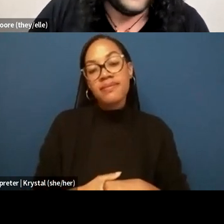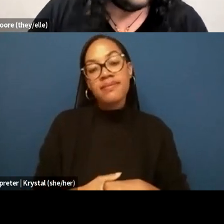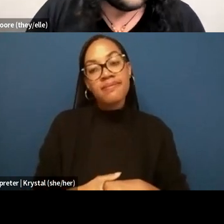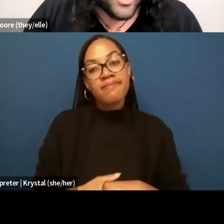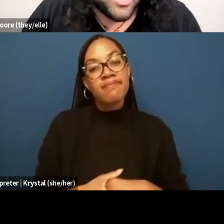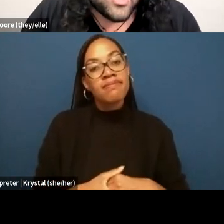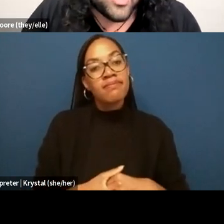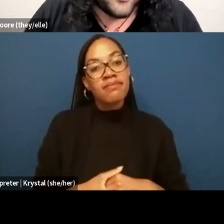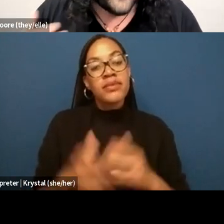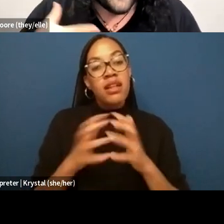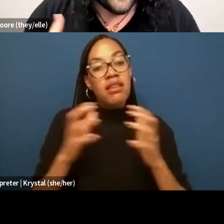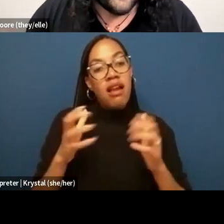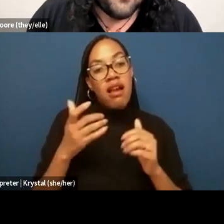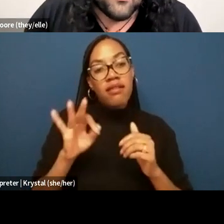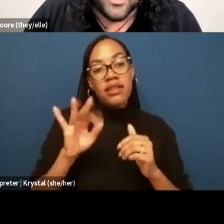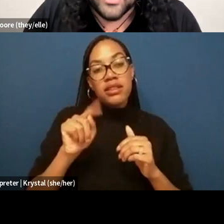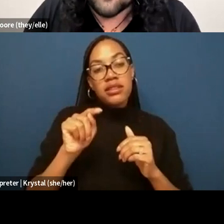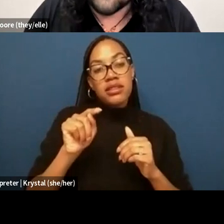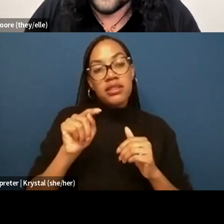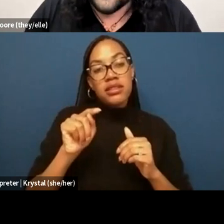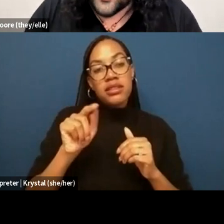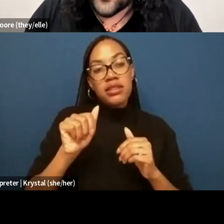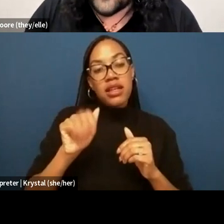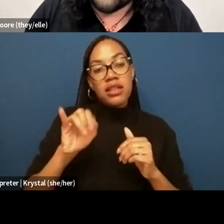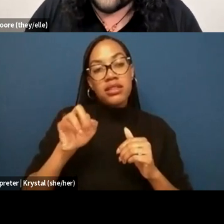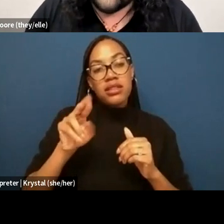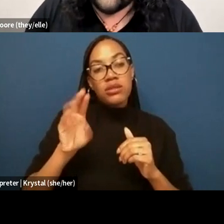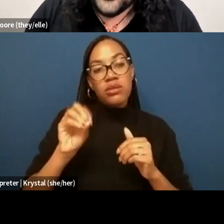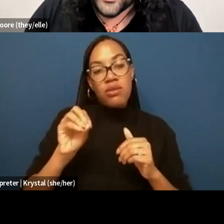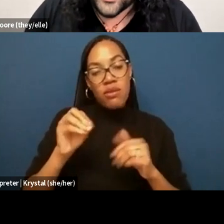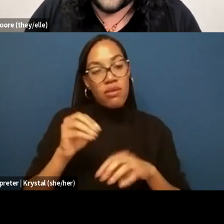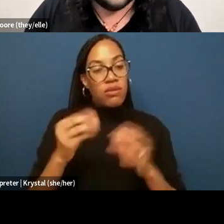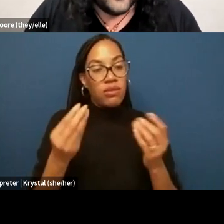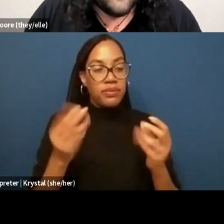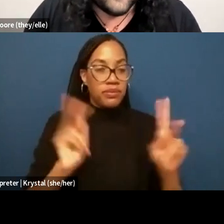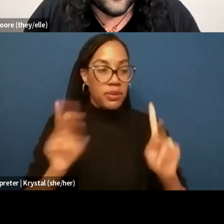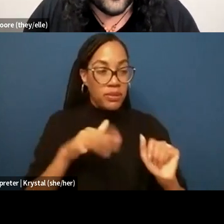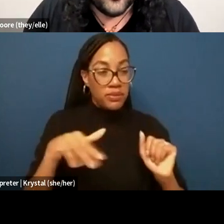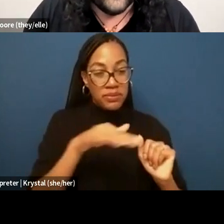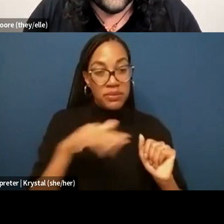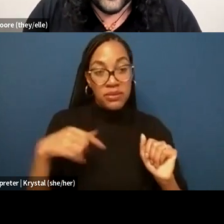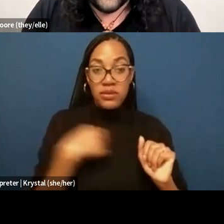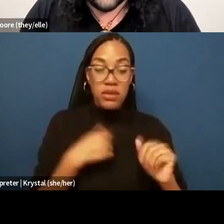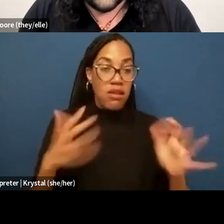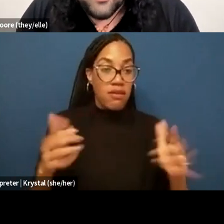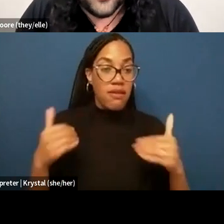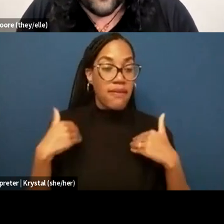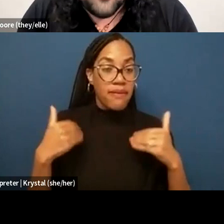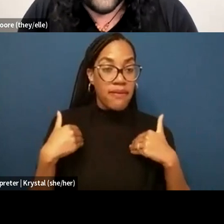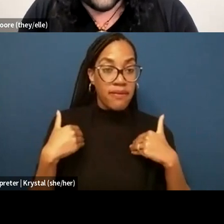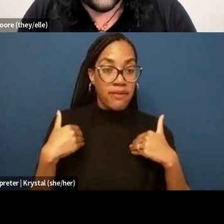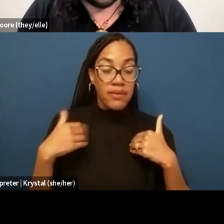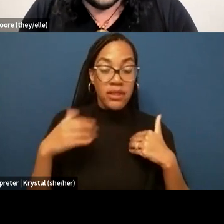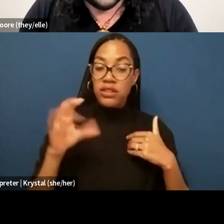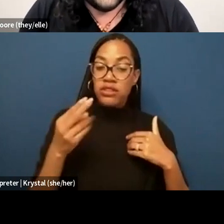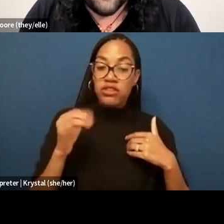A lot of Taino tribes, you know, the people I hail from, we had chiefs who were